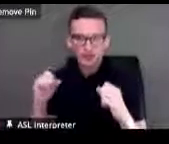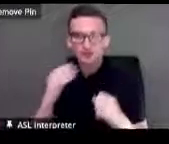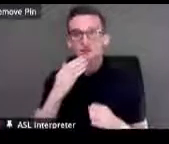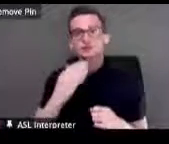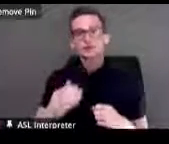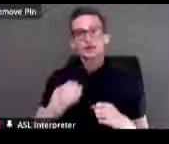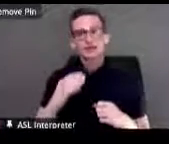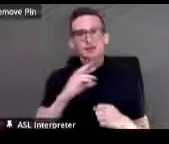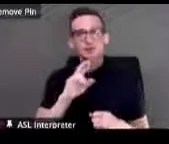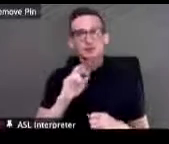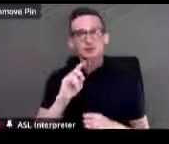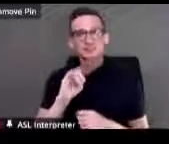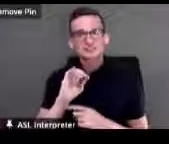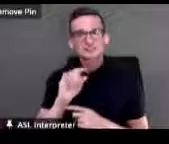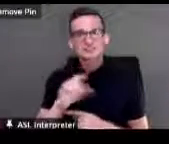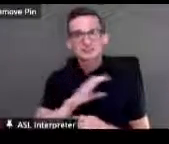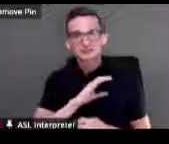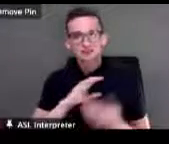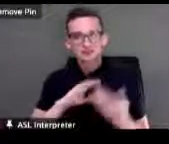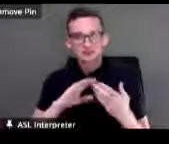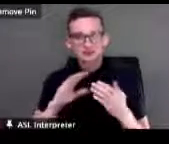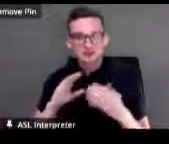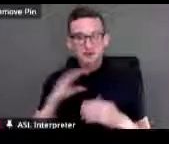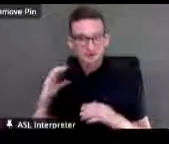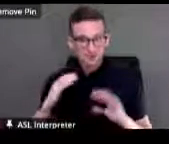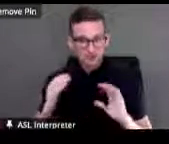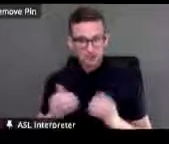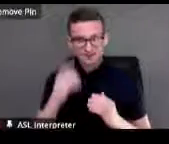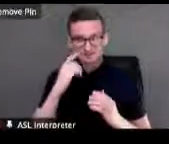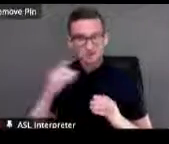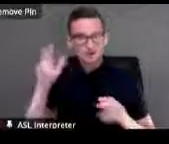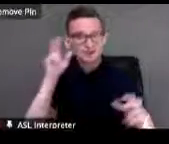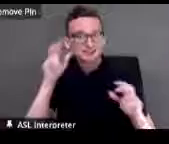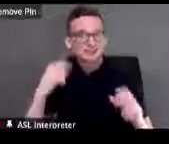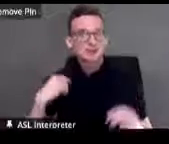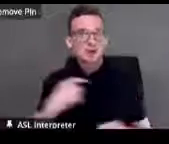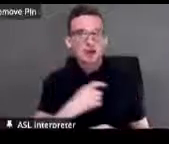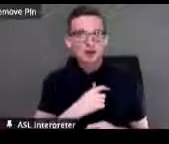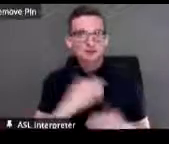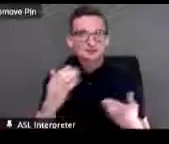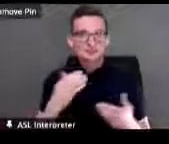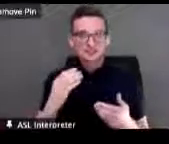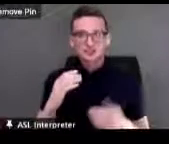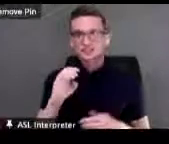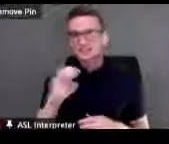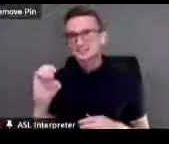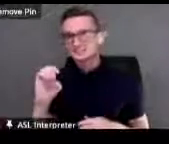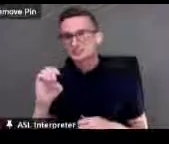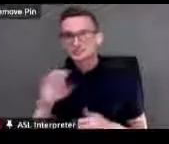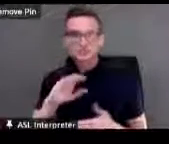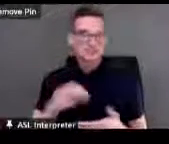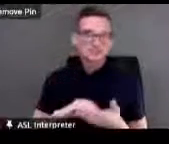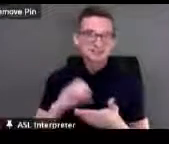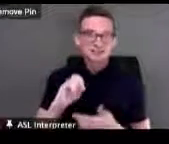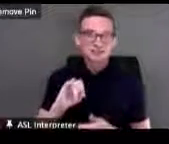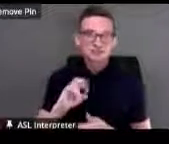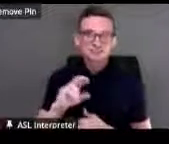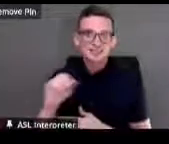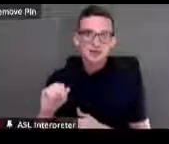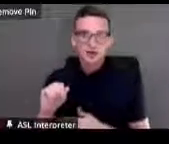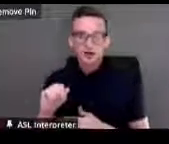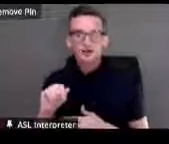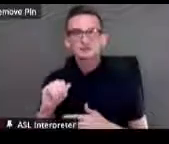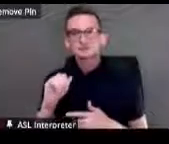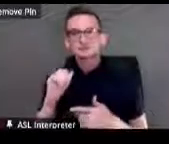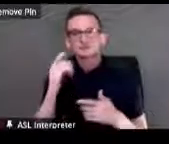in the Eastern Sierra and the Central Sierra, to take an opportunity to design a district that would really truly